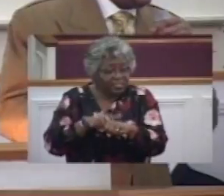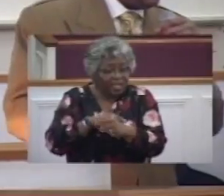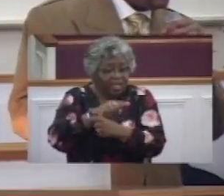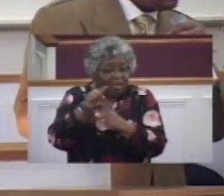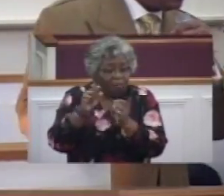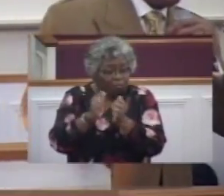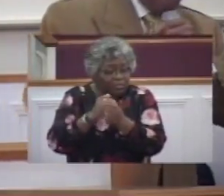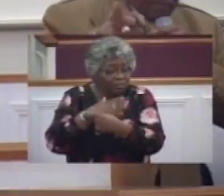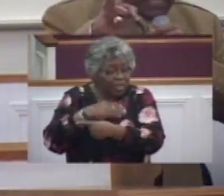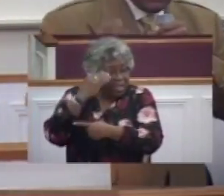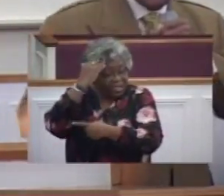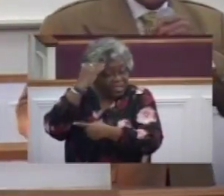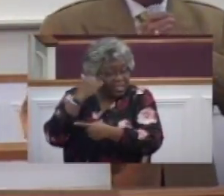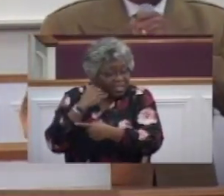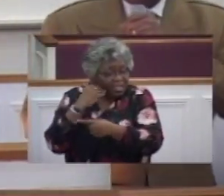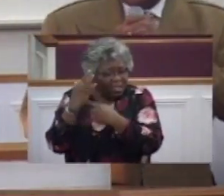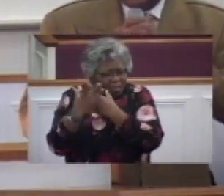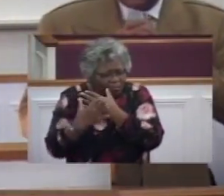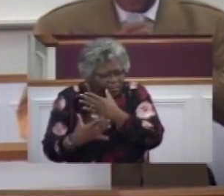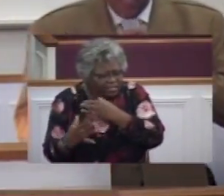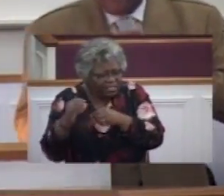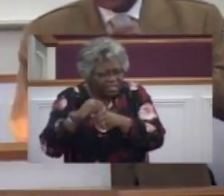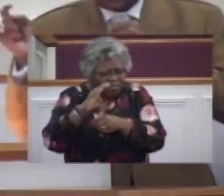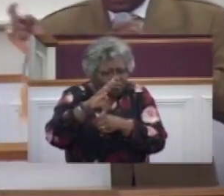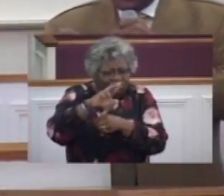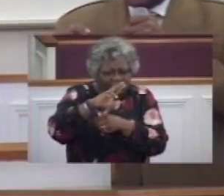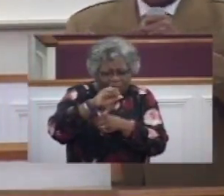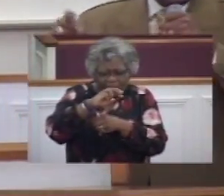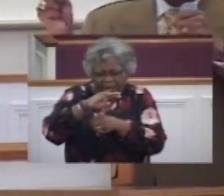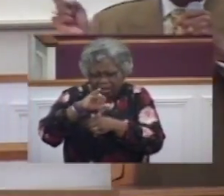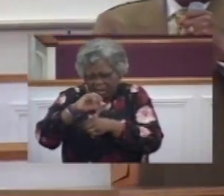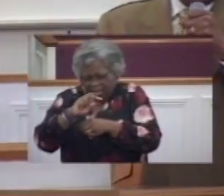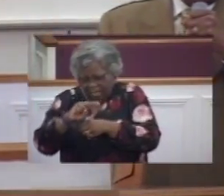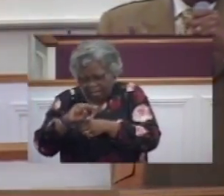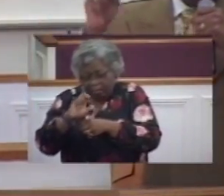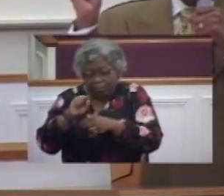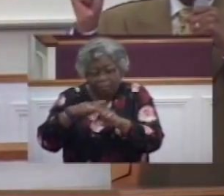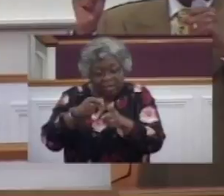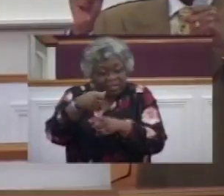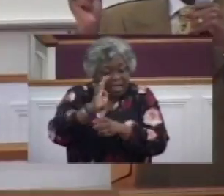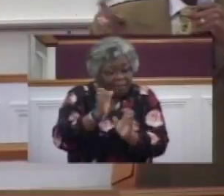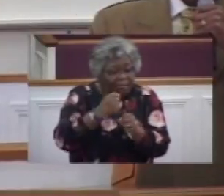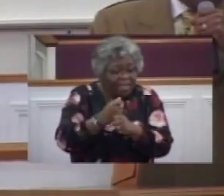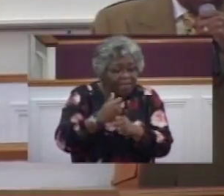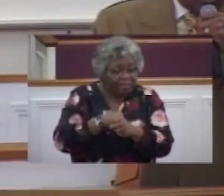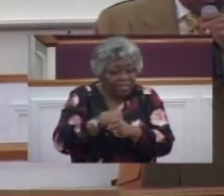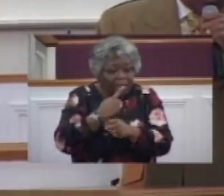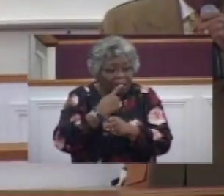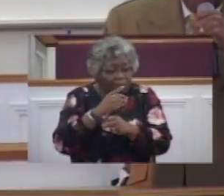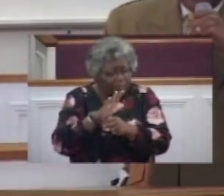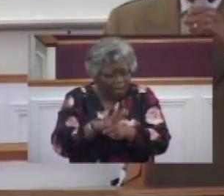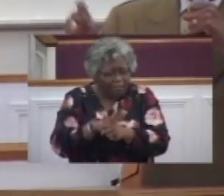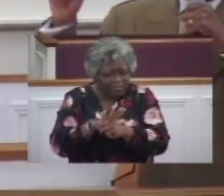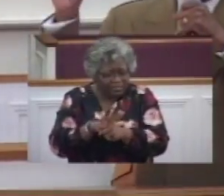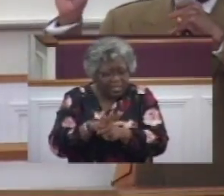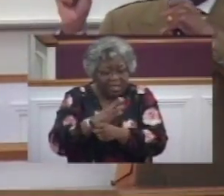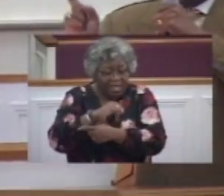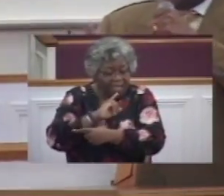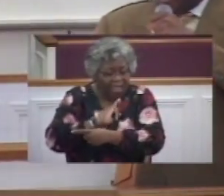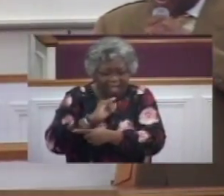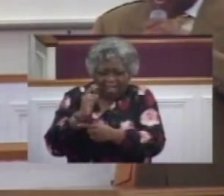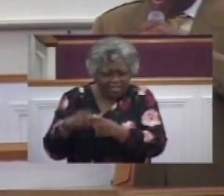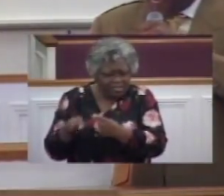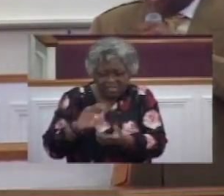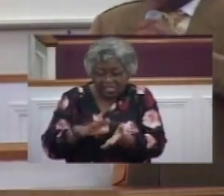my head bleeding in the brain, but God has made me a promise, and I